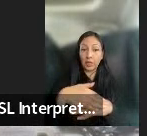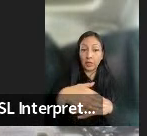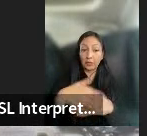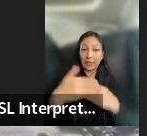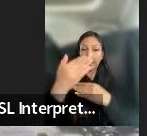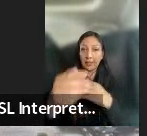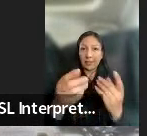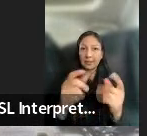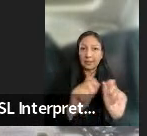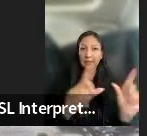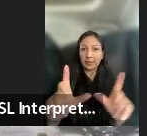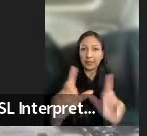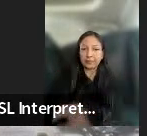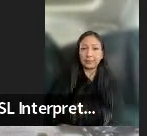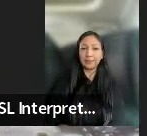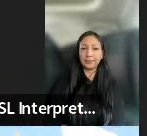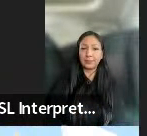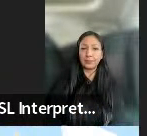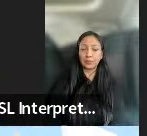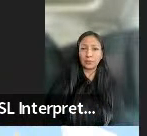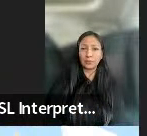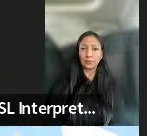slide